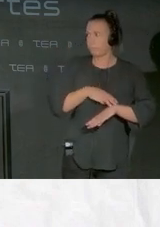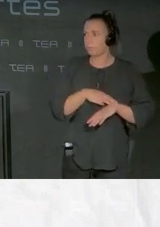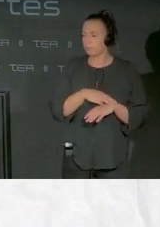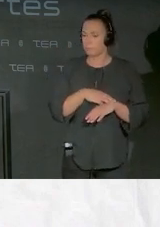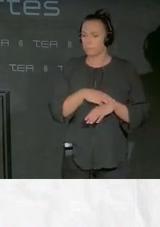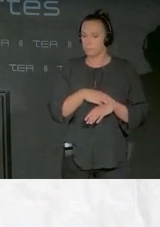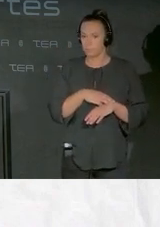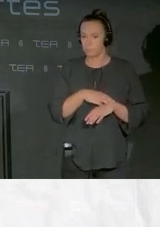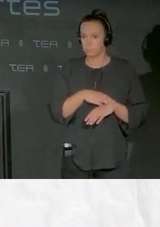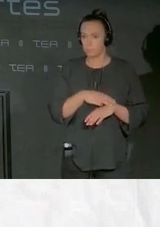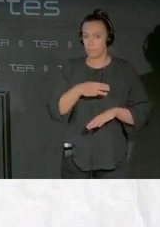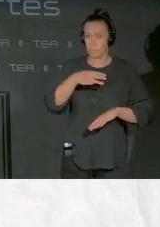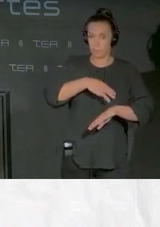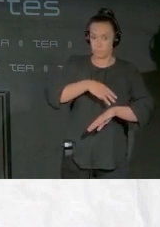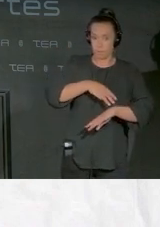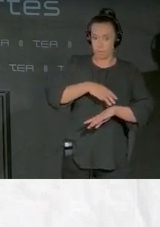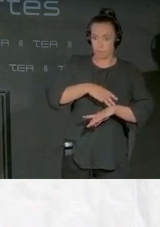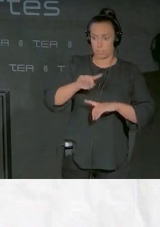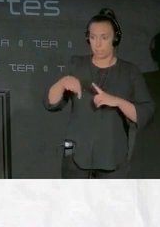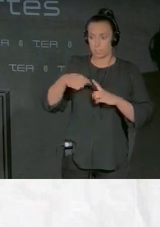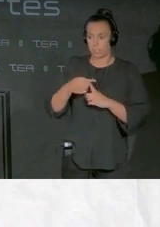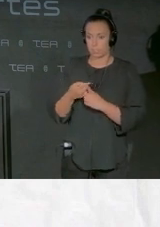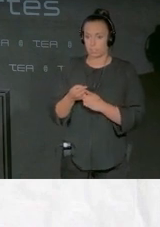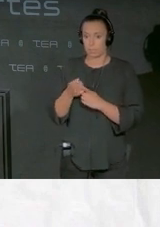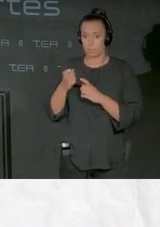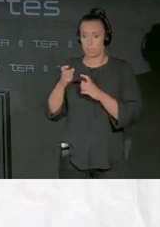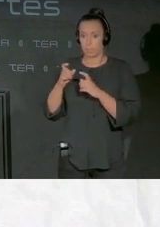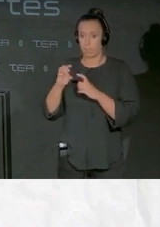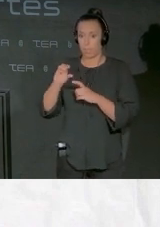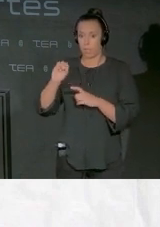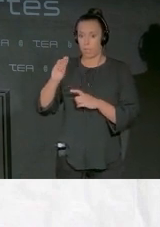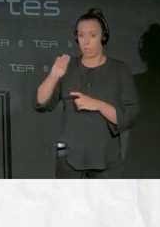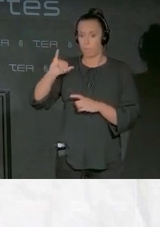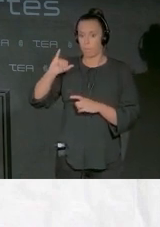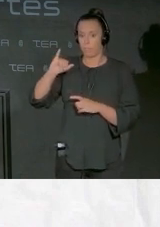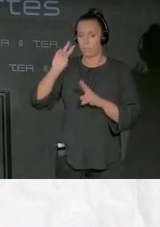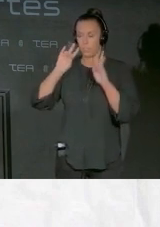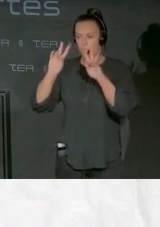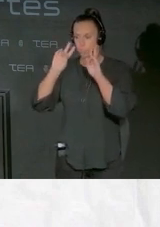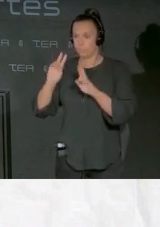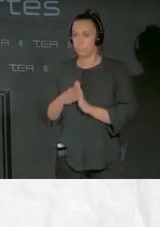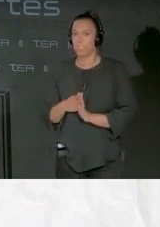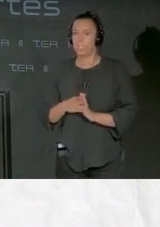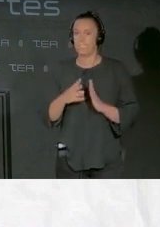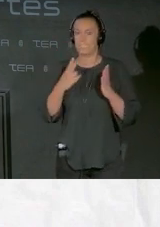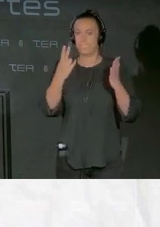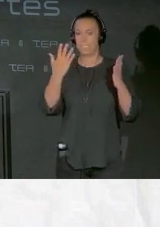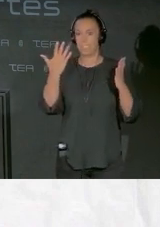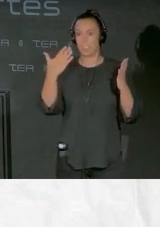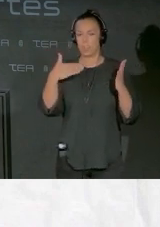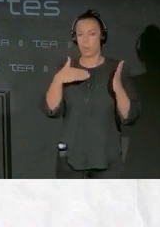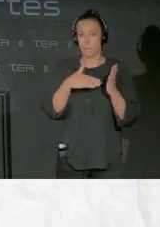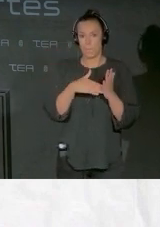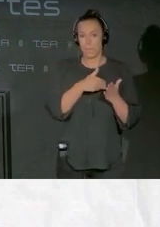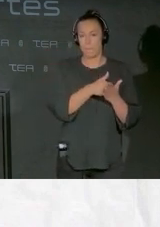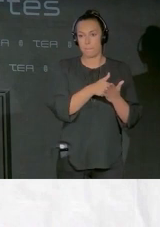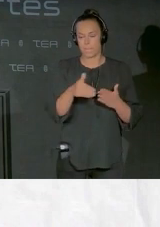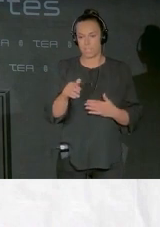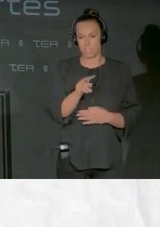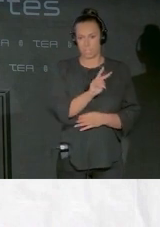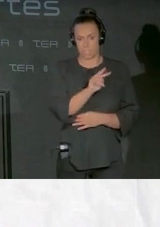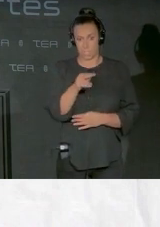UK. A merger of the value of 75 billion euro. So really, we are talking very important